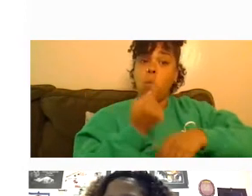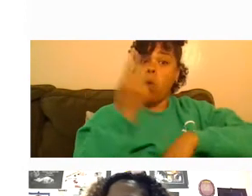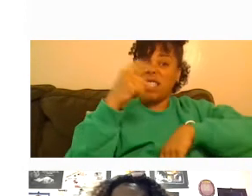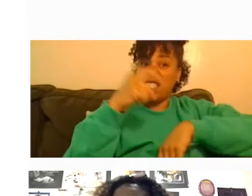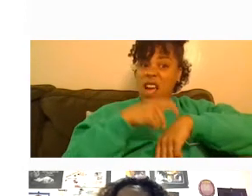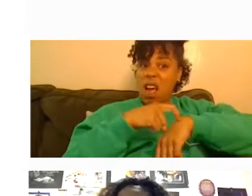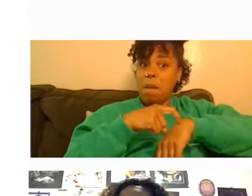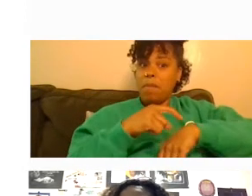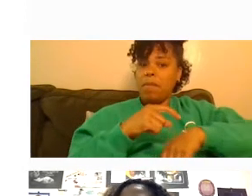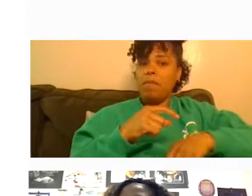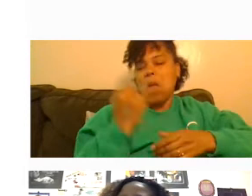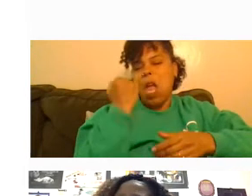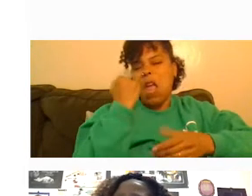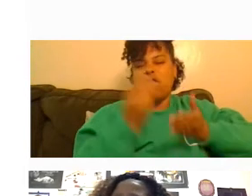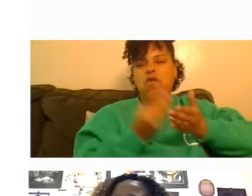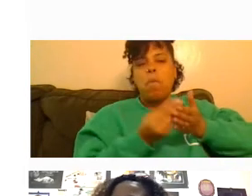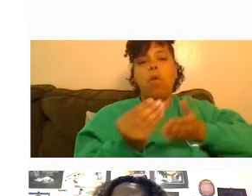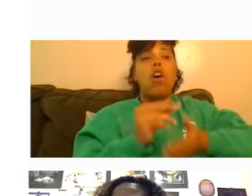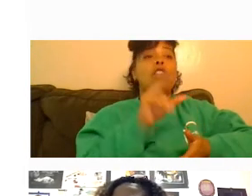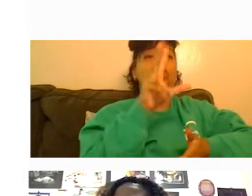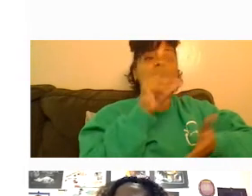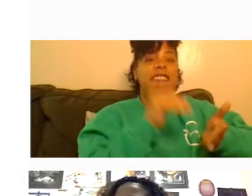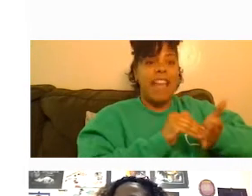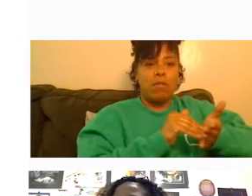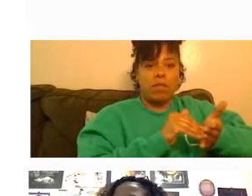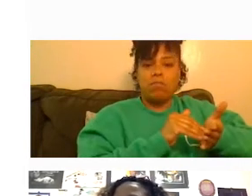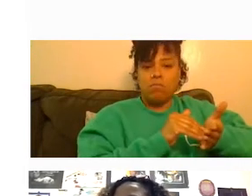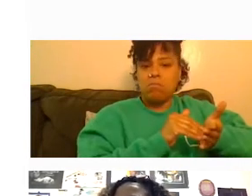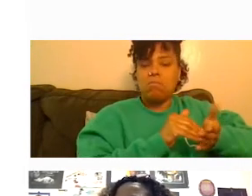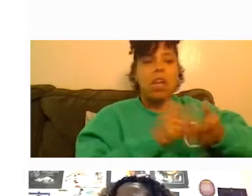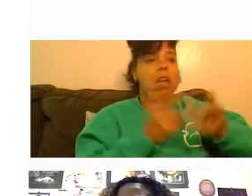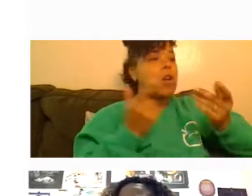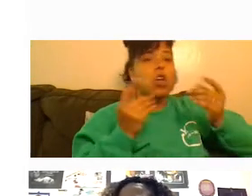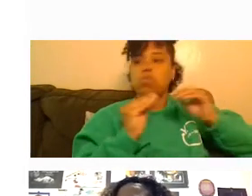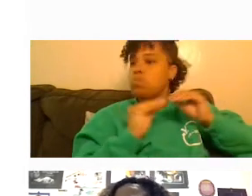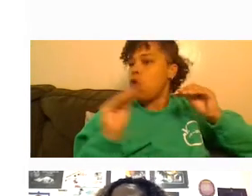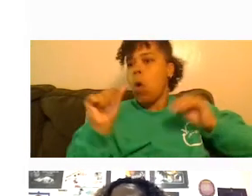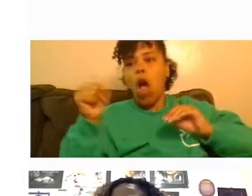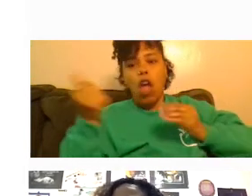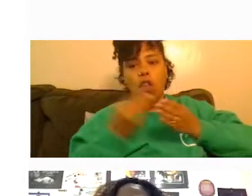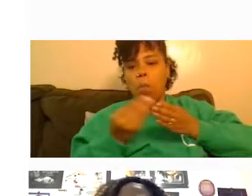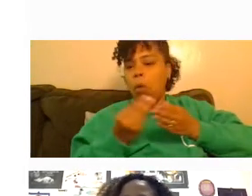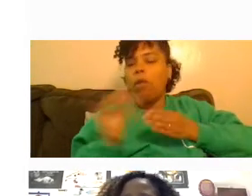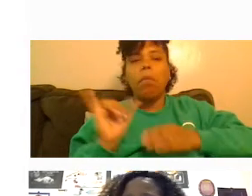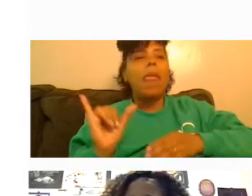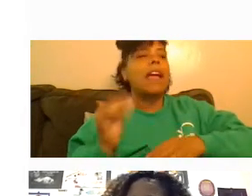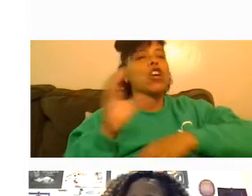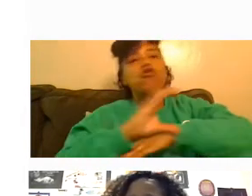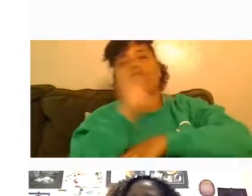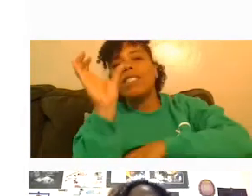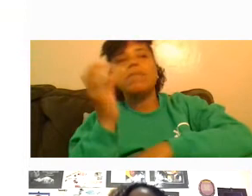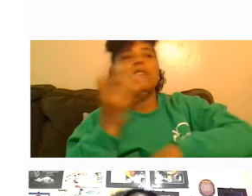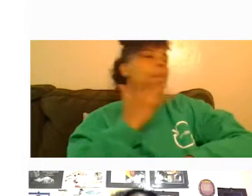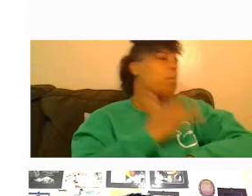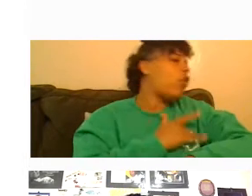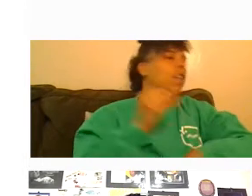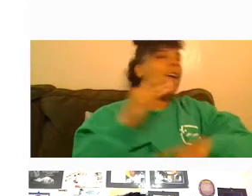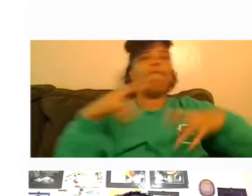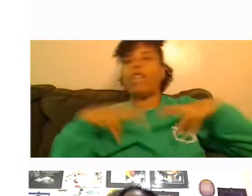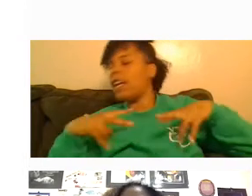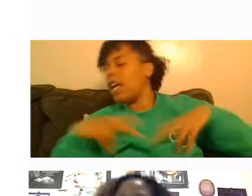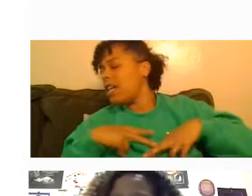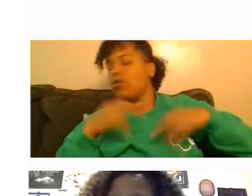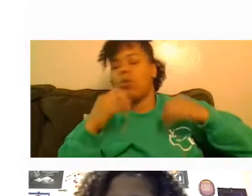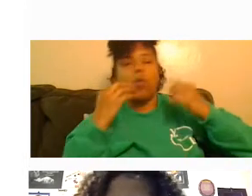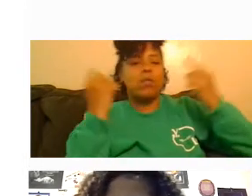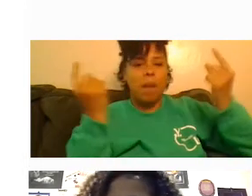new purchases, and even if it wasn't one time, let's say you bought some Christmas gifts, birthday gifts, went on vacation, and next thing you know,